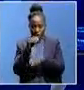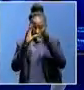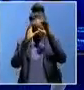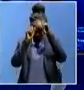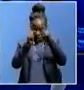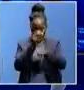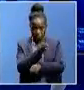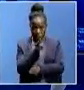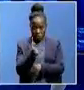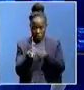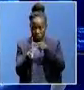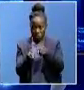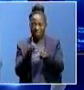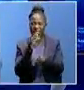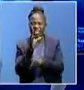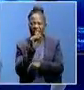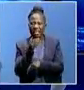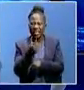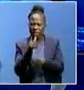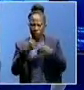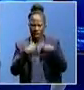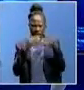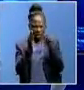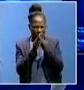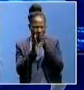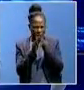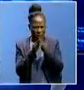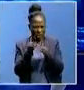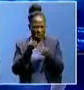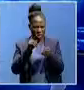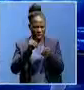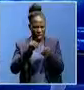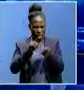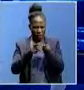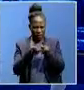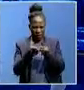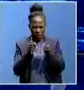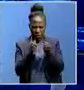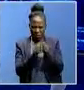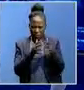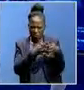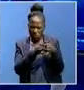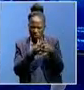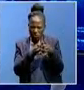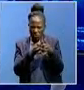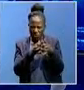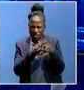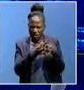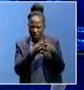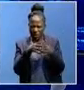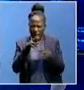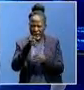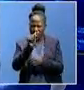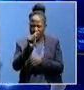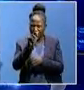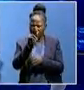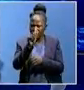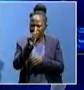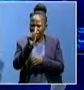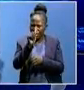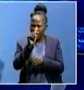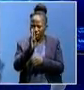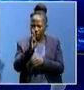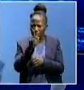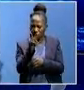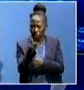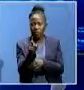HLMA, said this after holding a meeting with his counterpart from the United Arab Emirates, Sheikh Shakbut Nayan Al Nahyan.